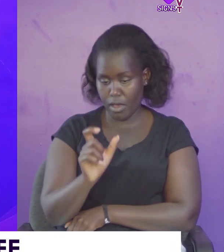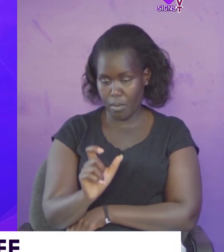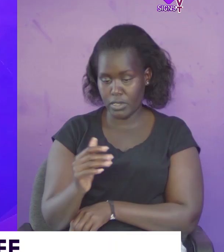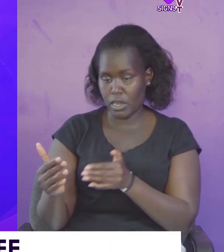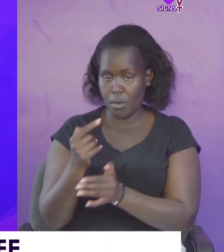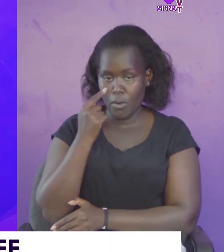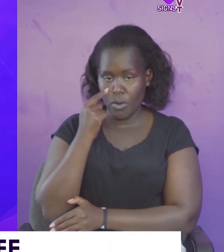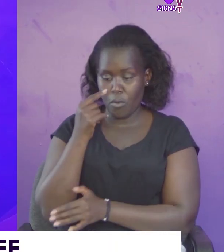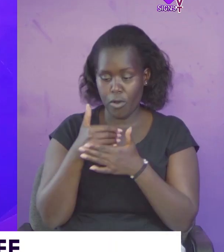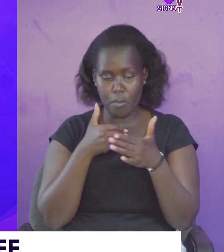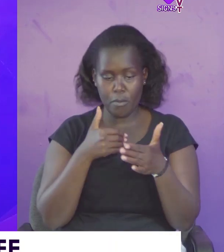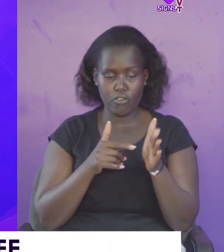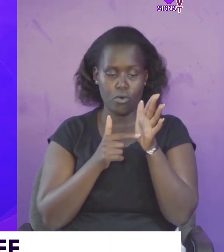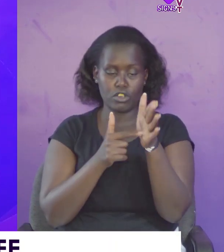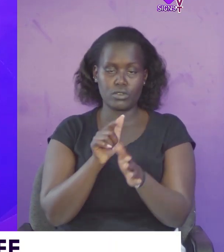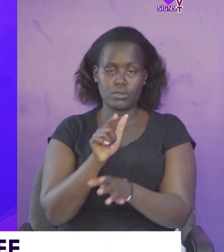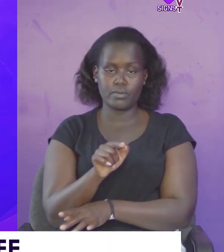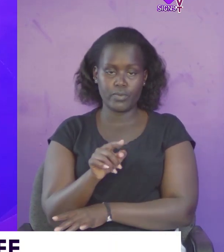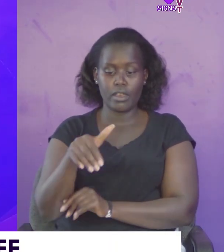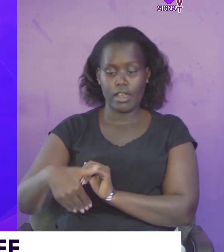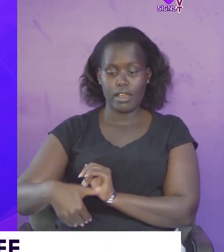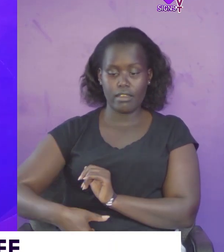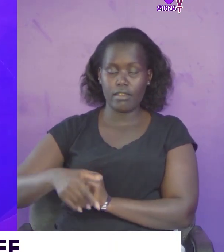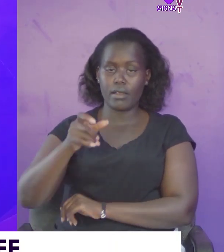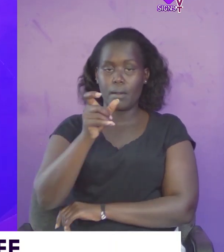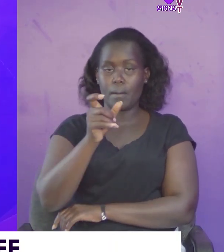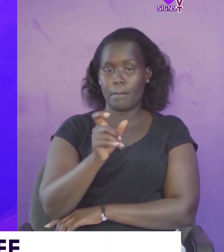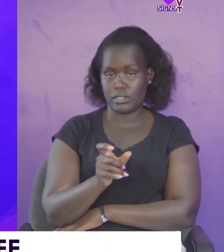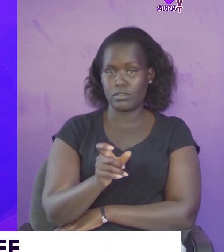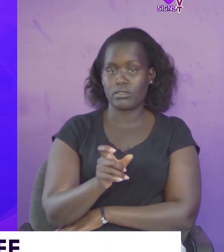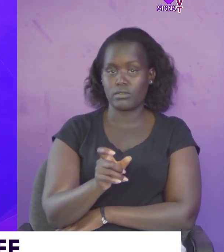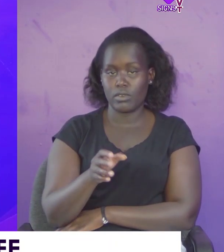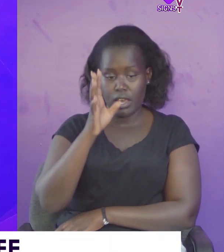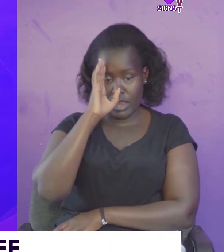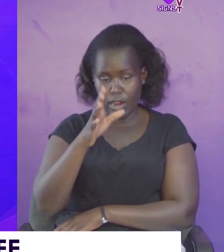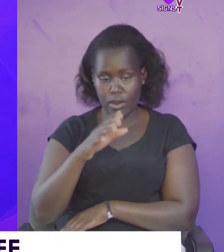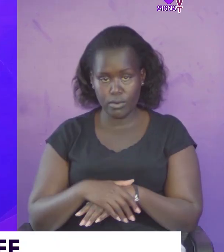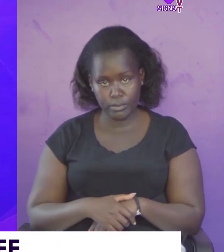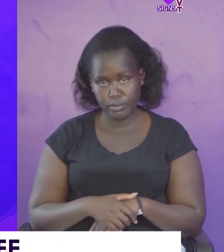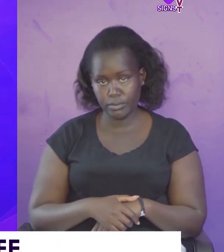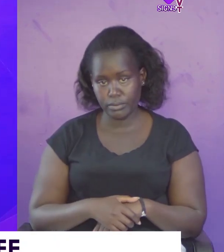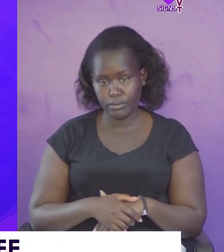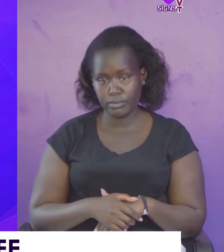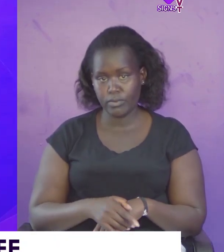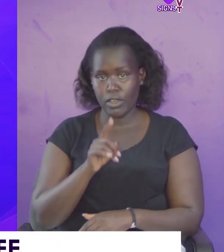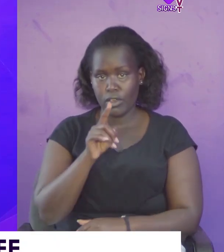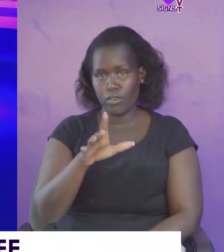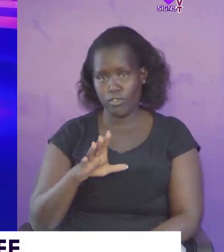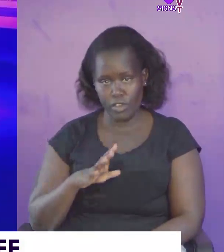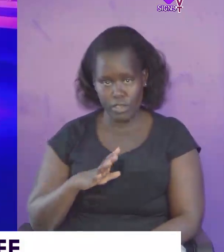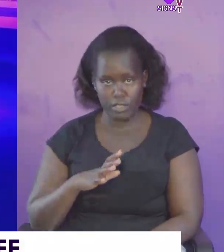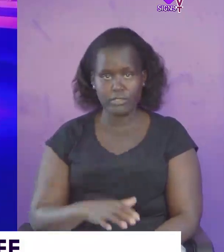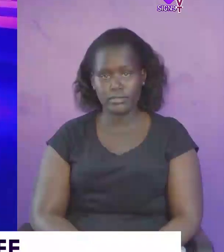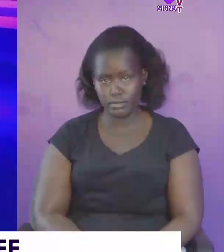seen before on this show, a young person. Hey, Mambo. Uko bie? Niko bie.